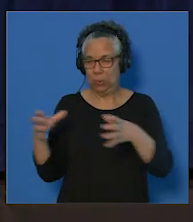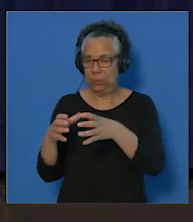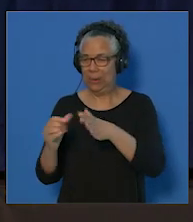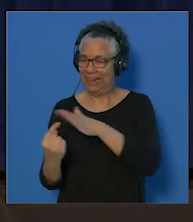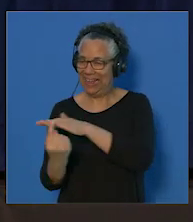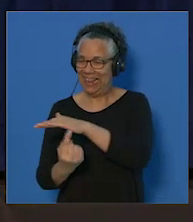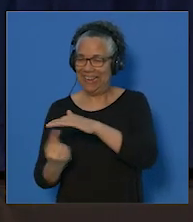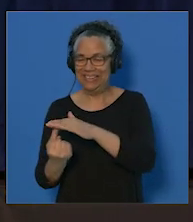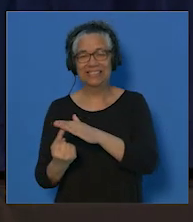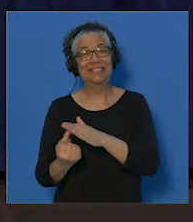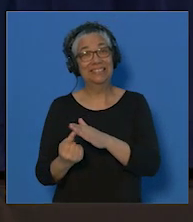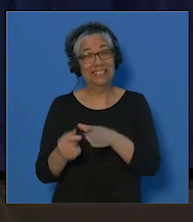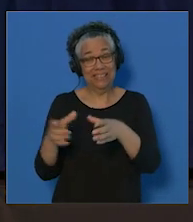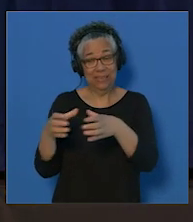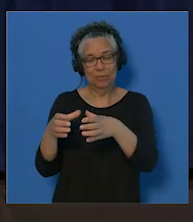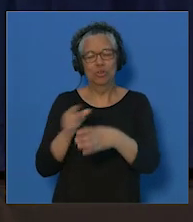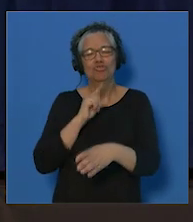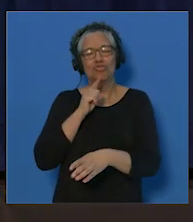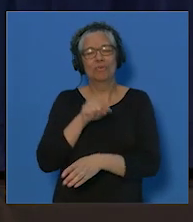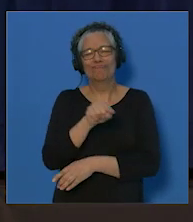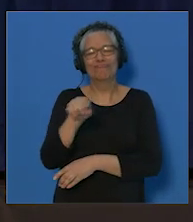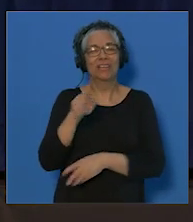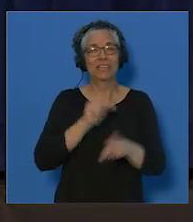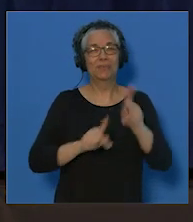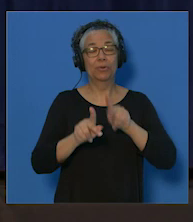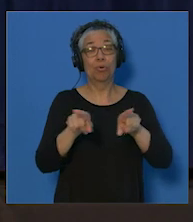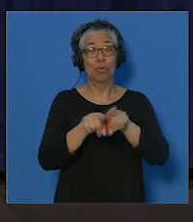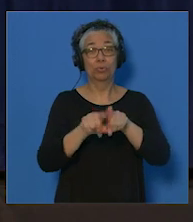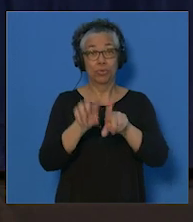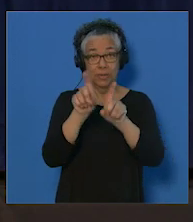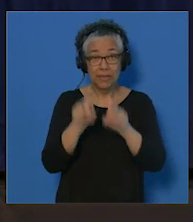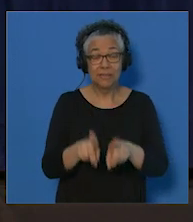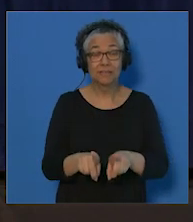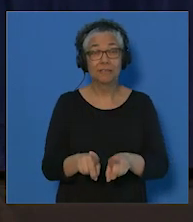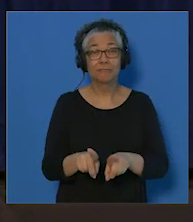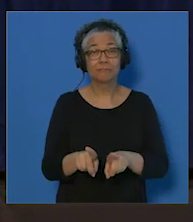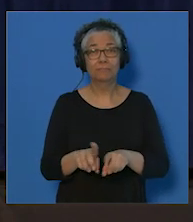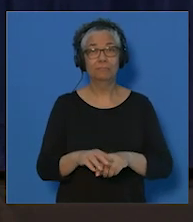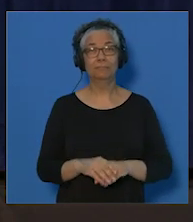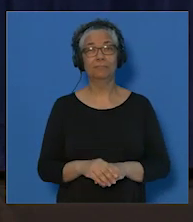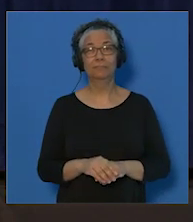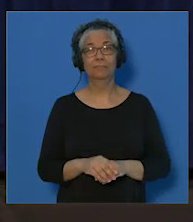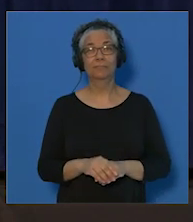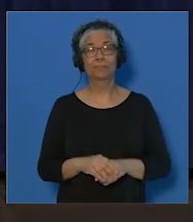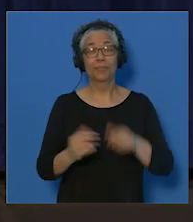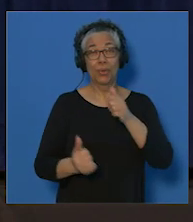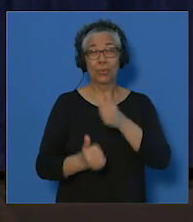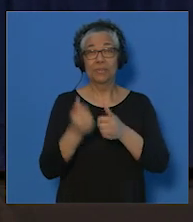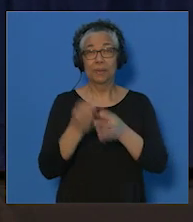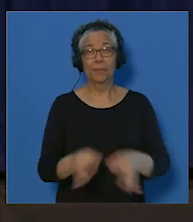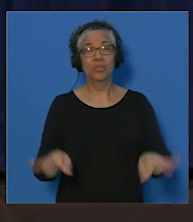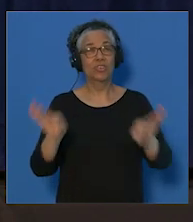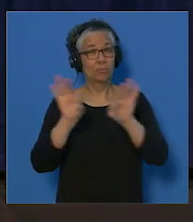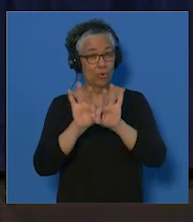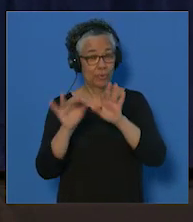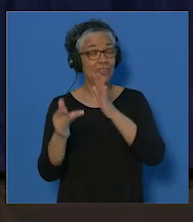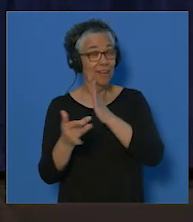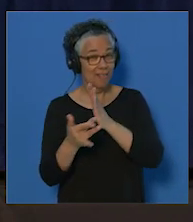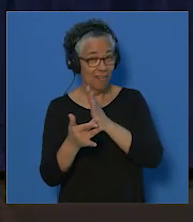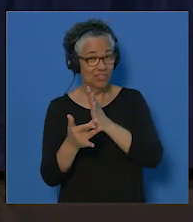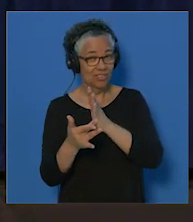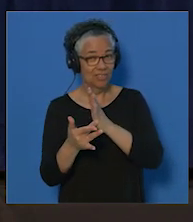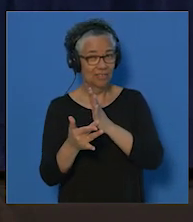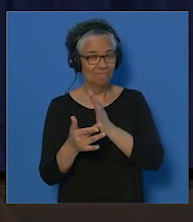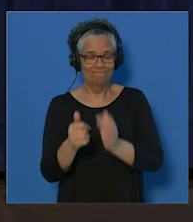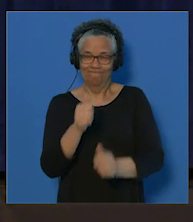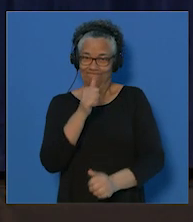and ensure that those persons can also be tested. What is most important from a technology perspective is the